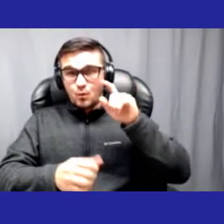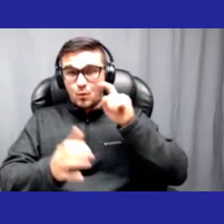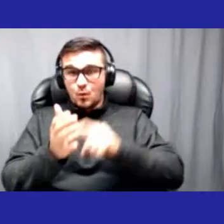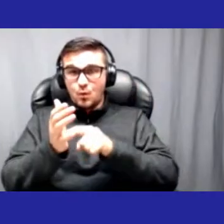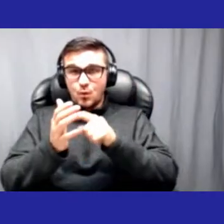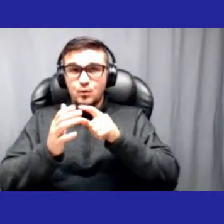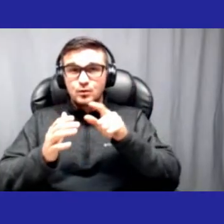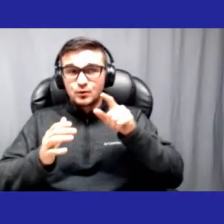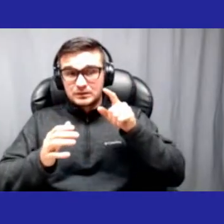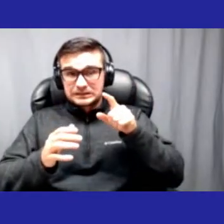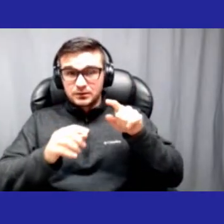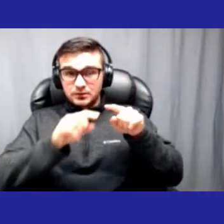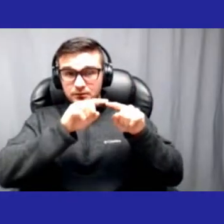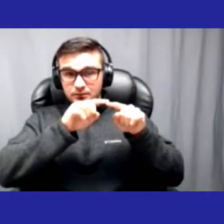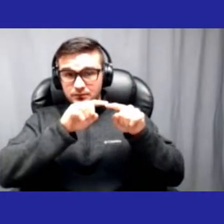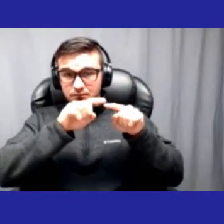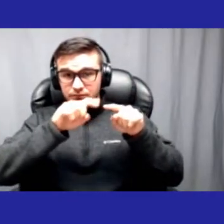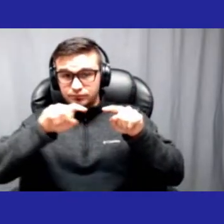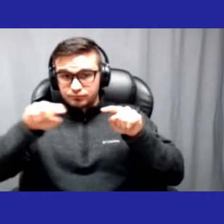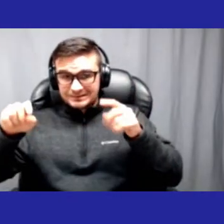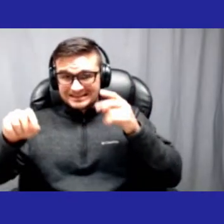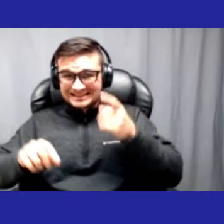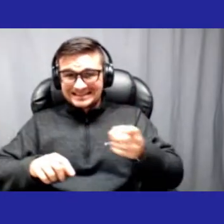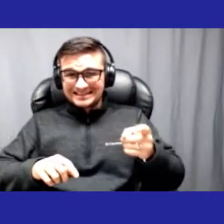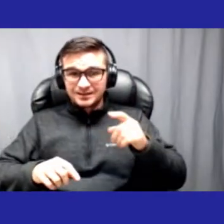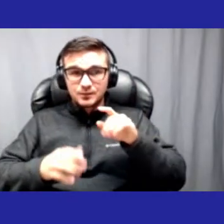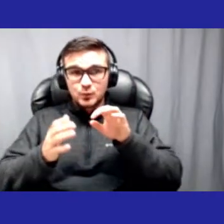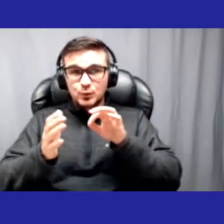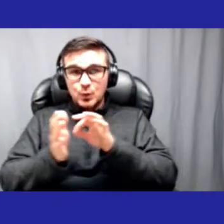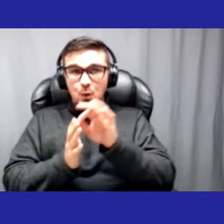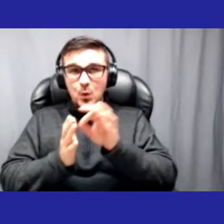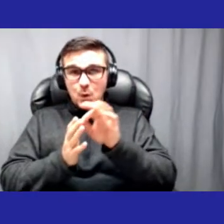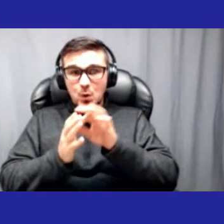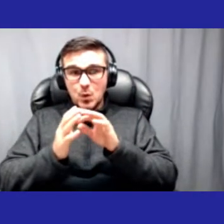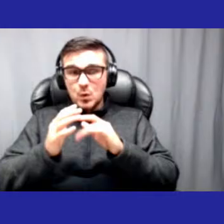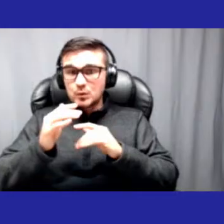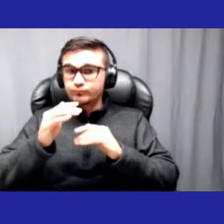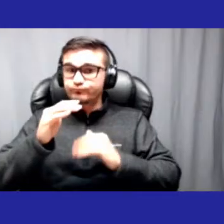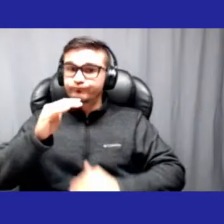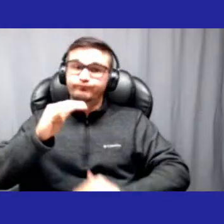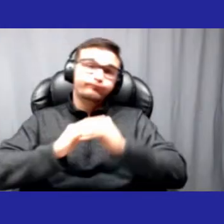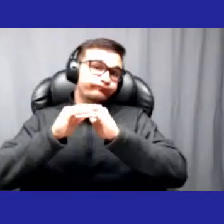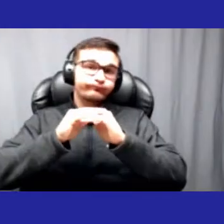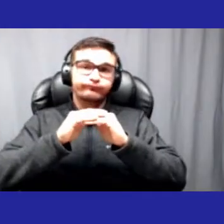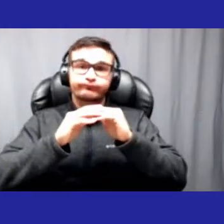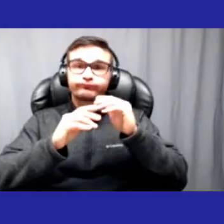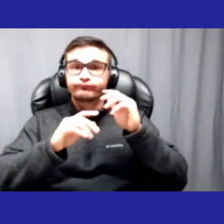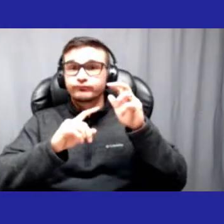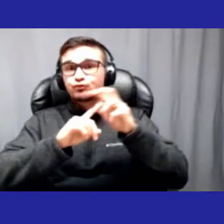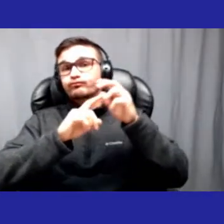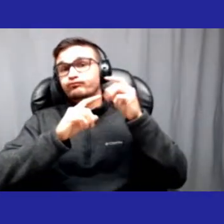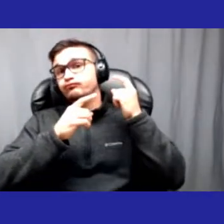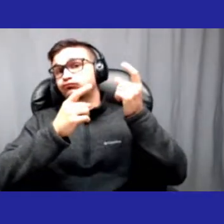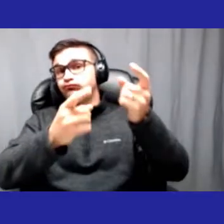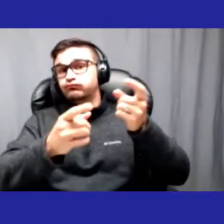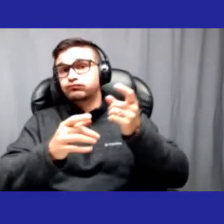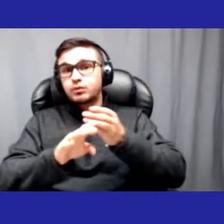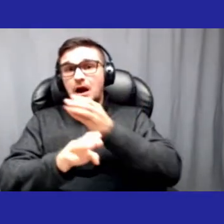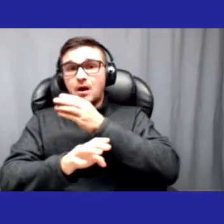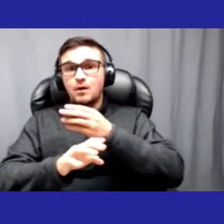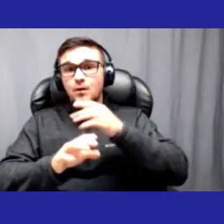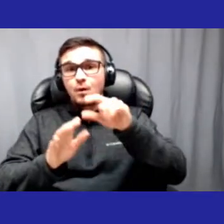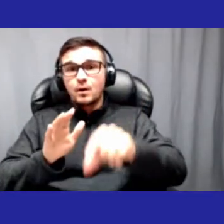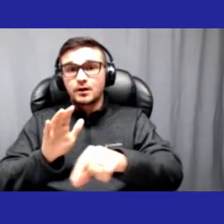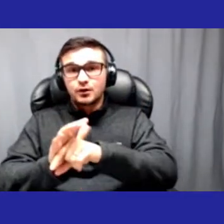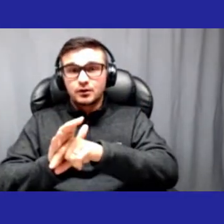see that NPS score hit all-time highs in the prior quarter. NPS score essentially